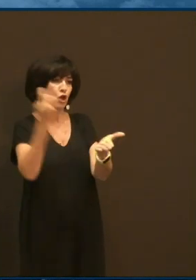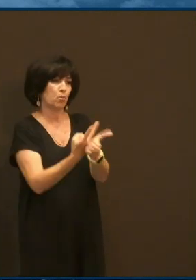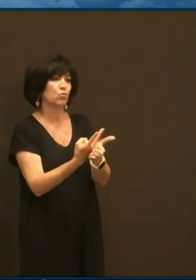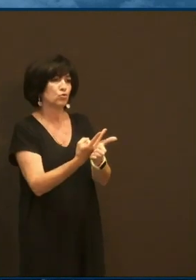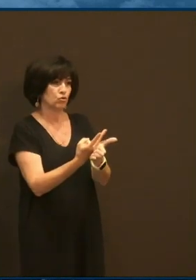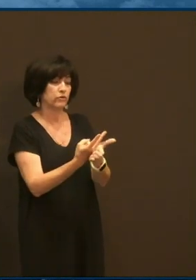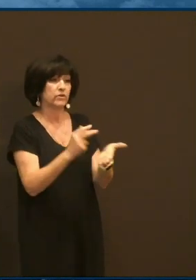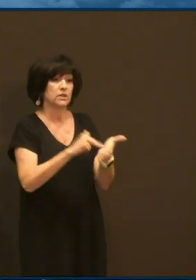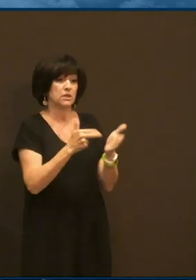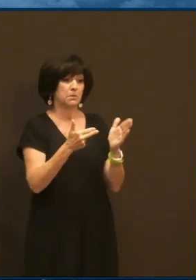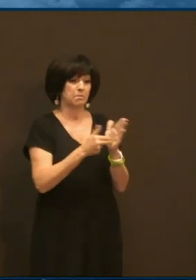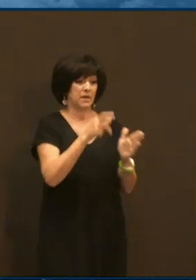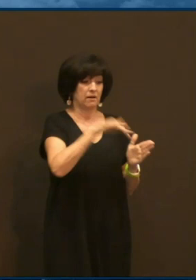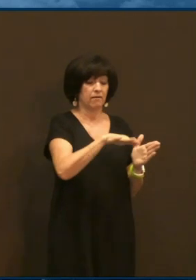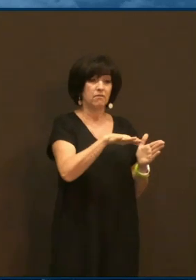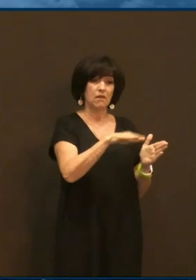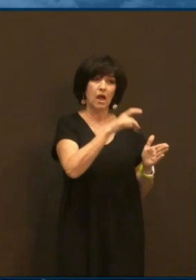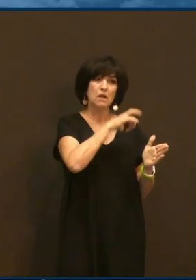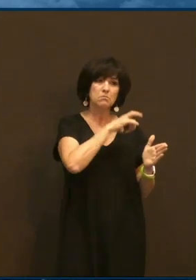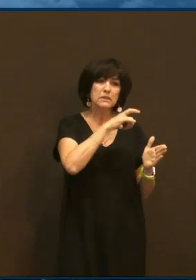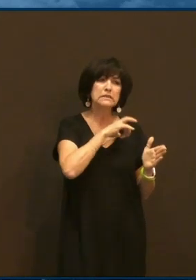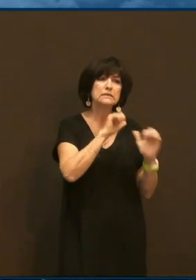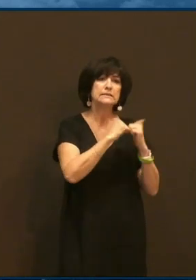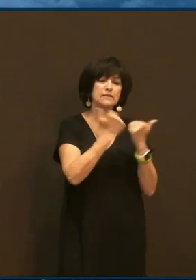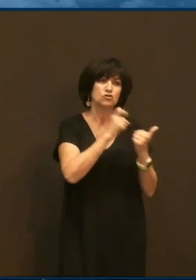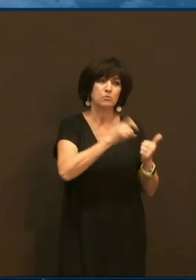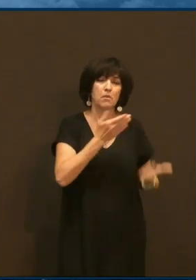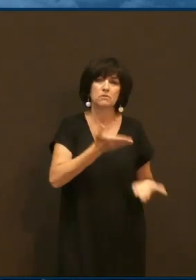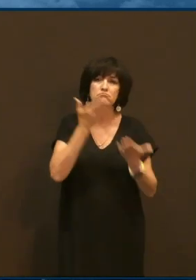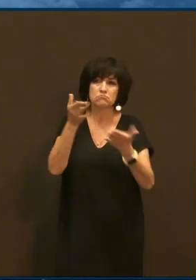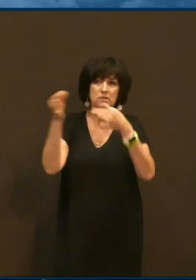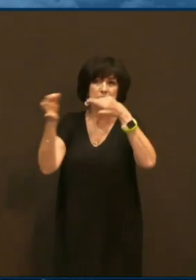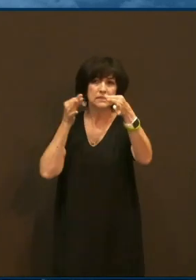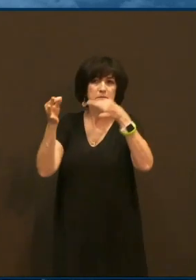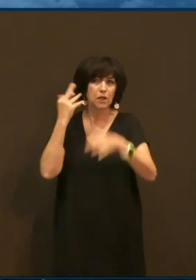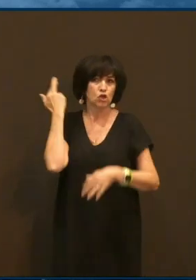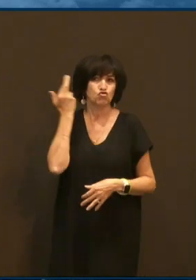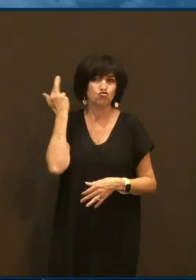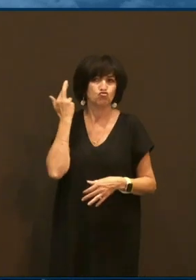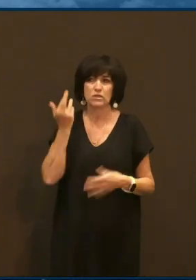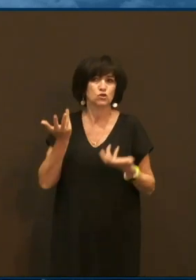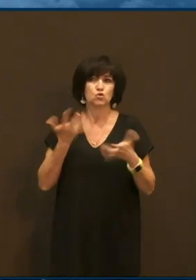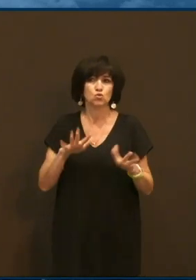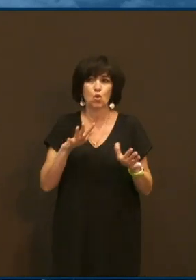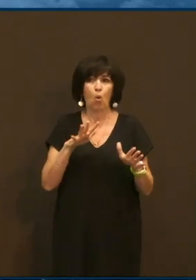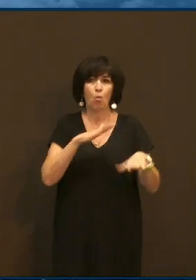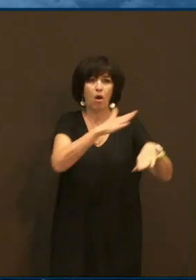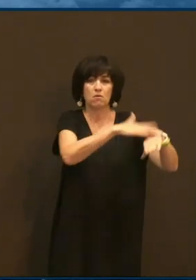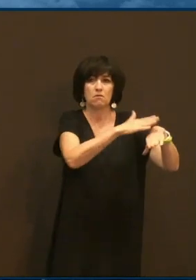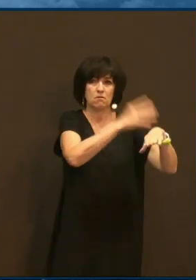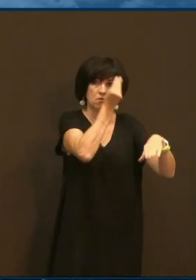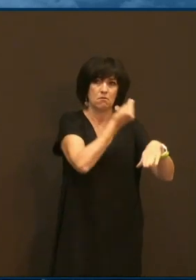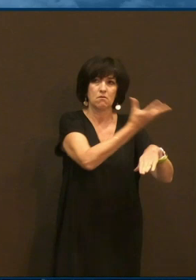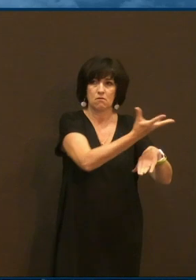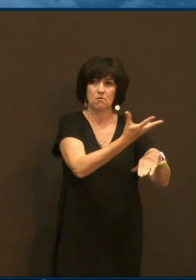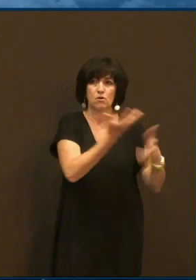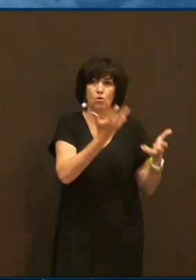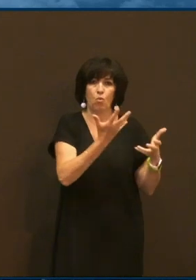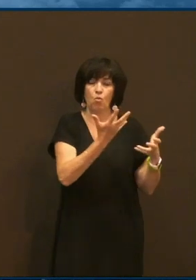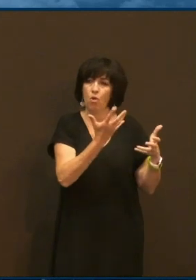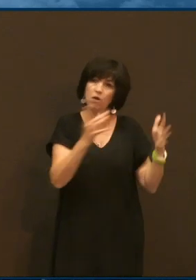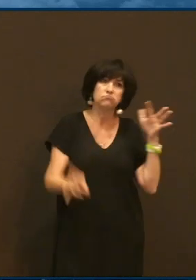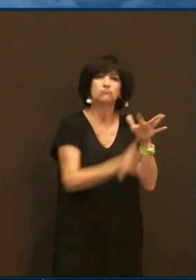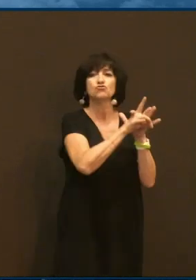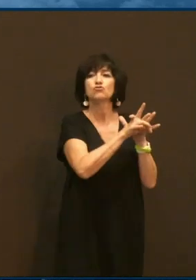present the case for doing that. I'm also told that it's very rare the governor's